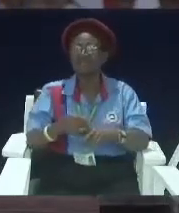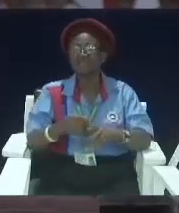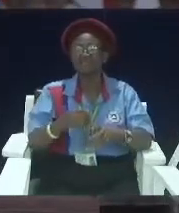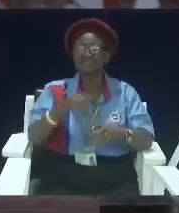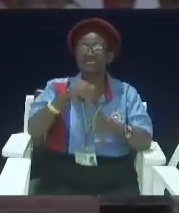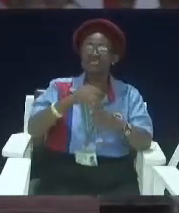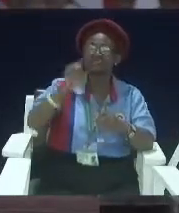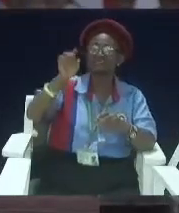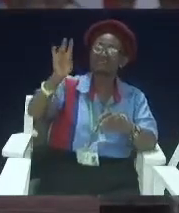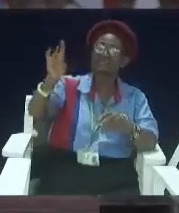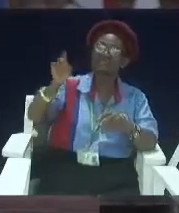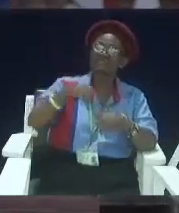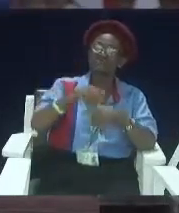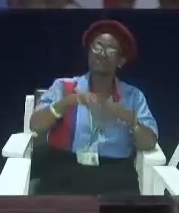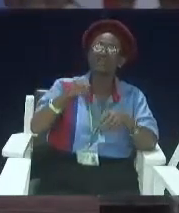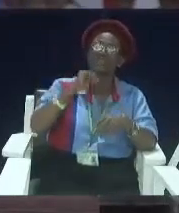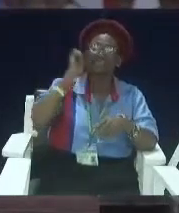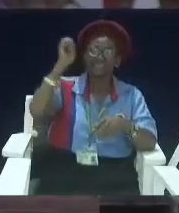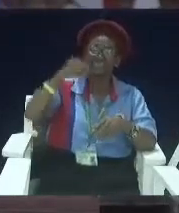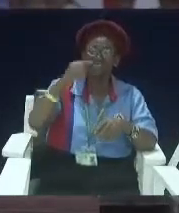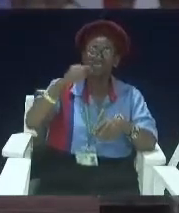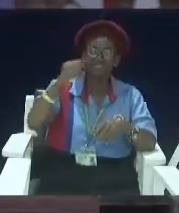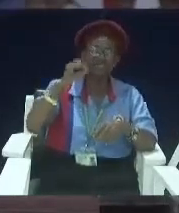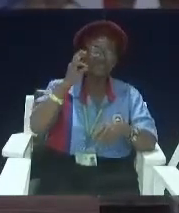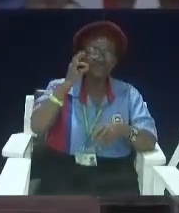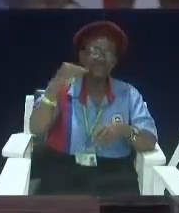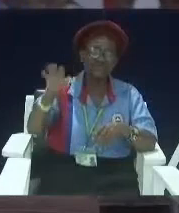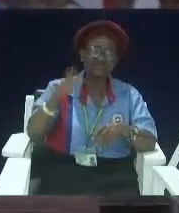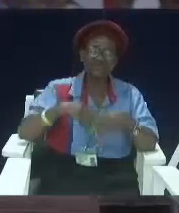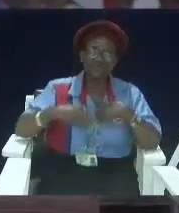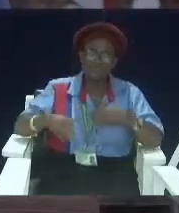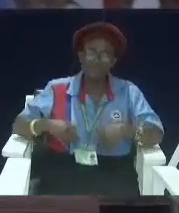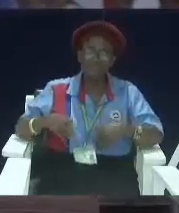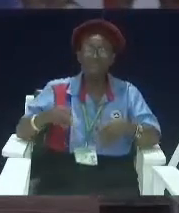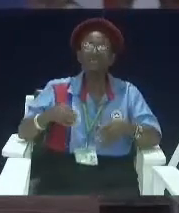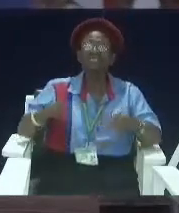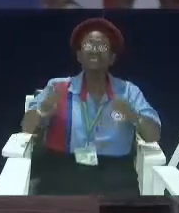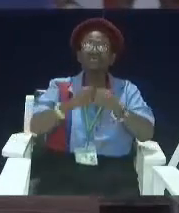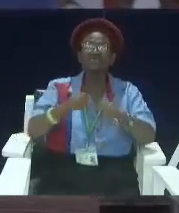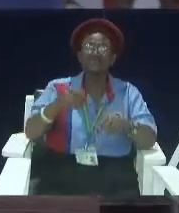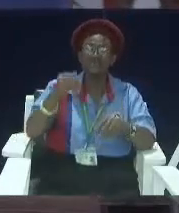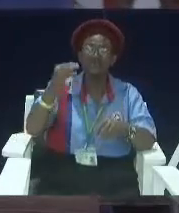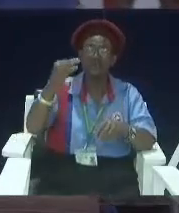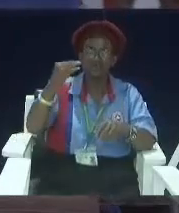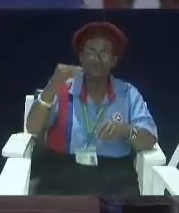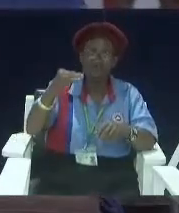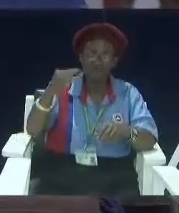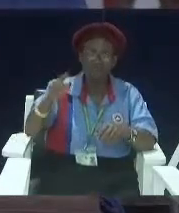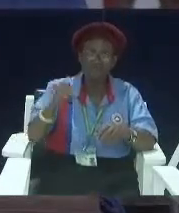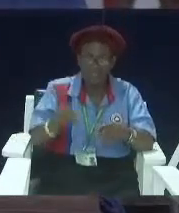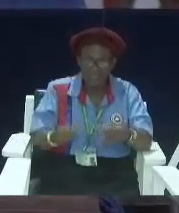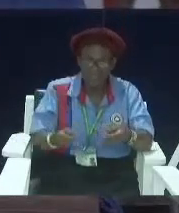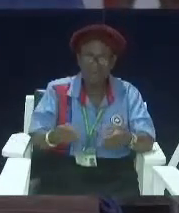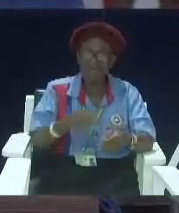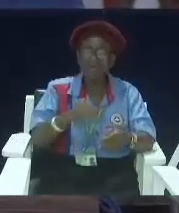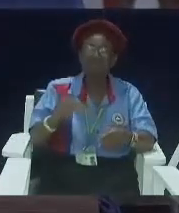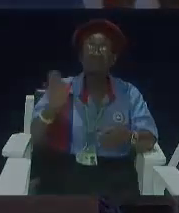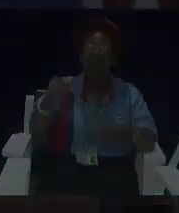He said, the fruit of your body, the fruit of your ground, even your animals will be blessed.